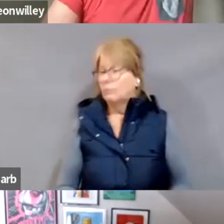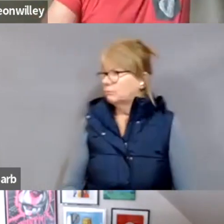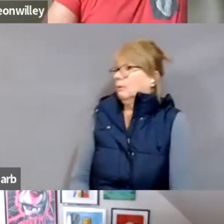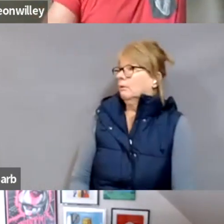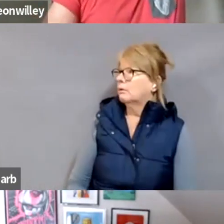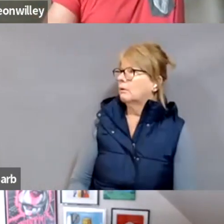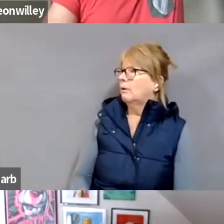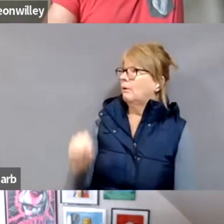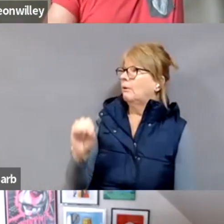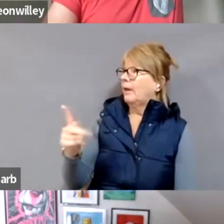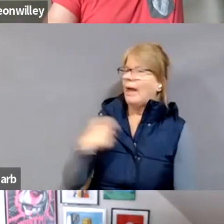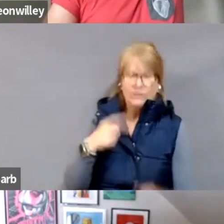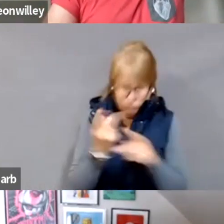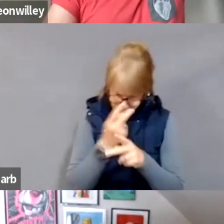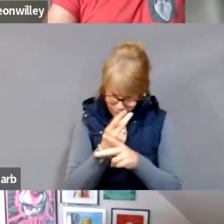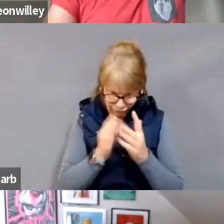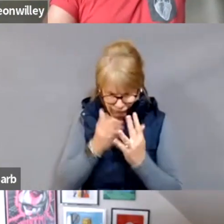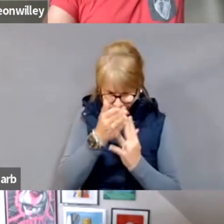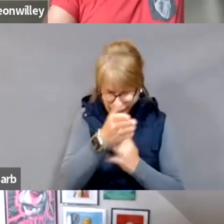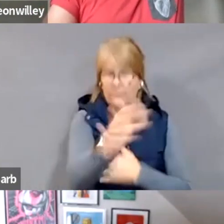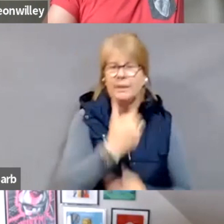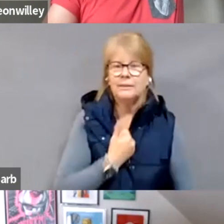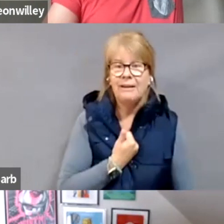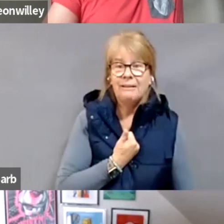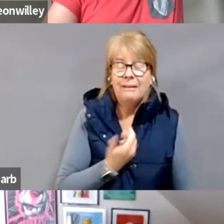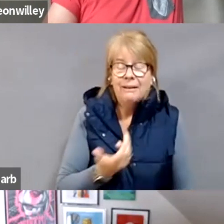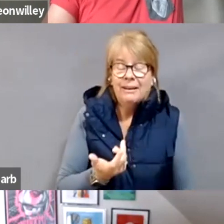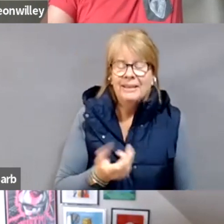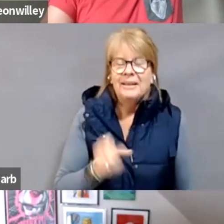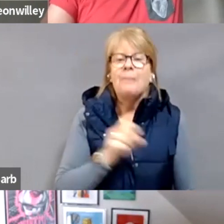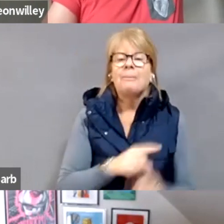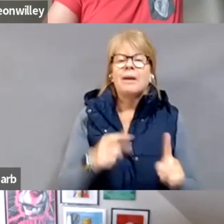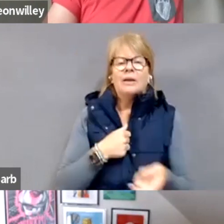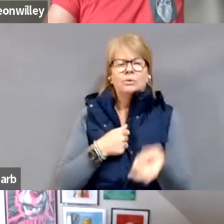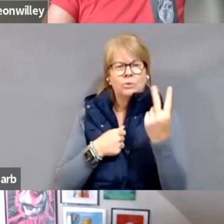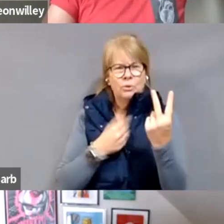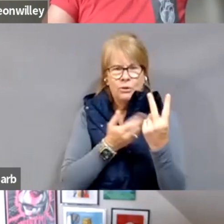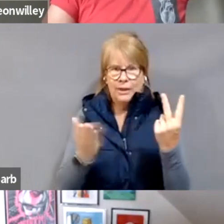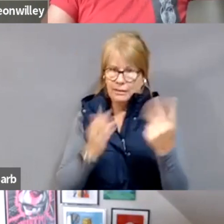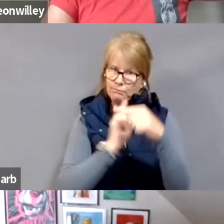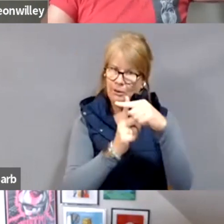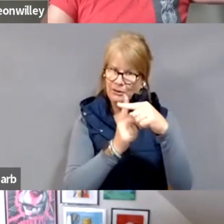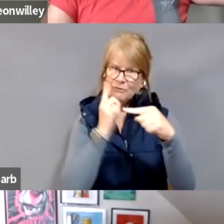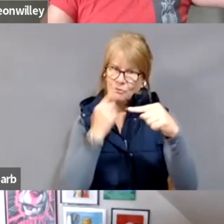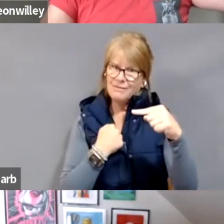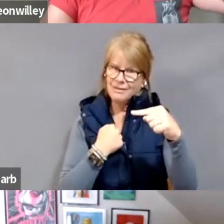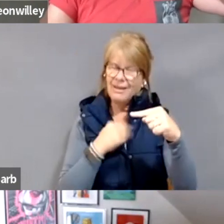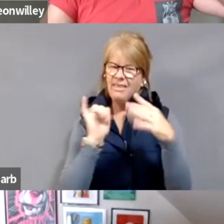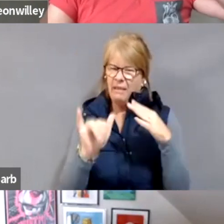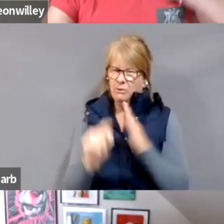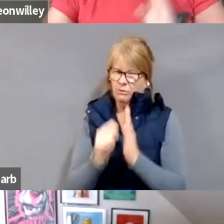devices. But I basically, I had two things going for me.